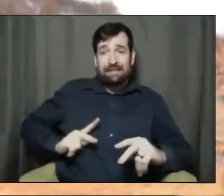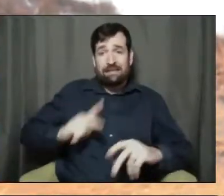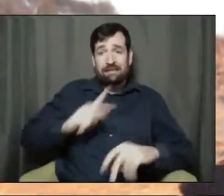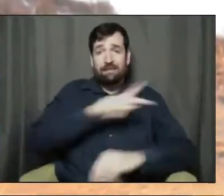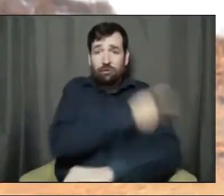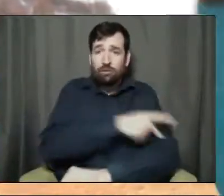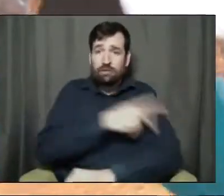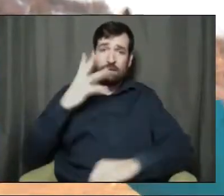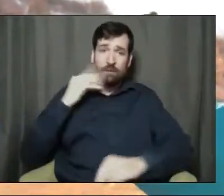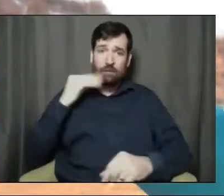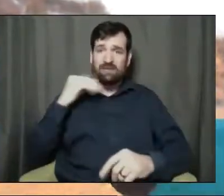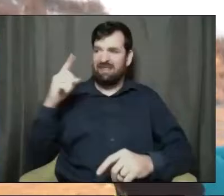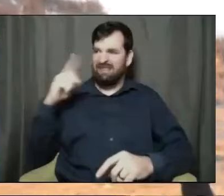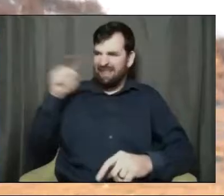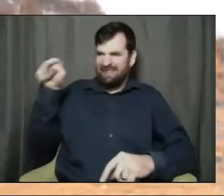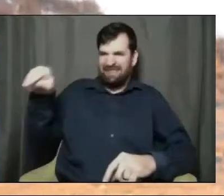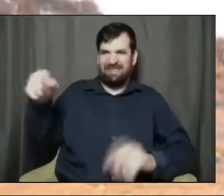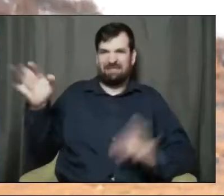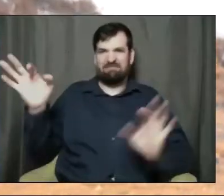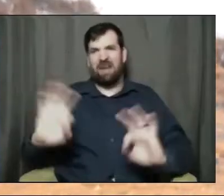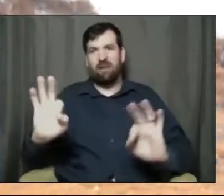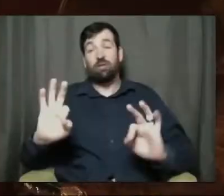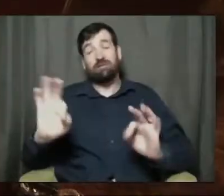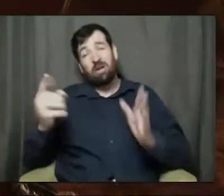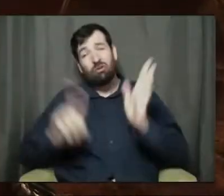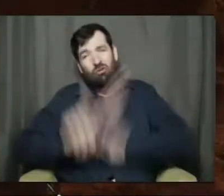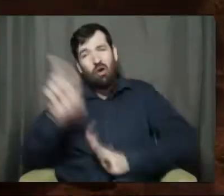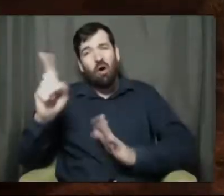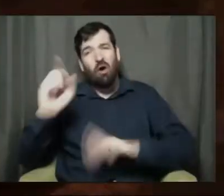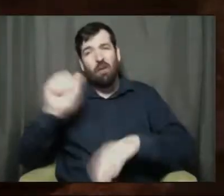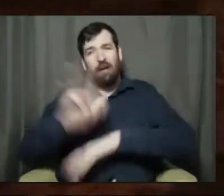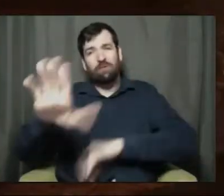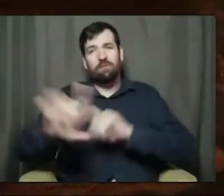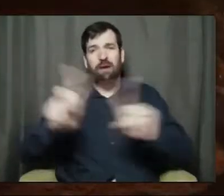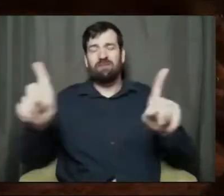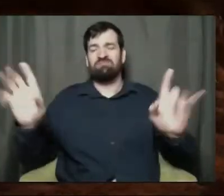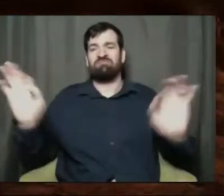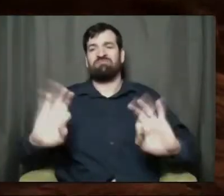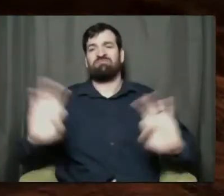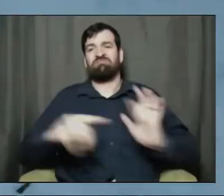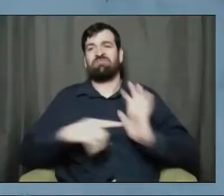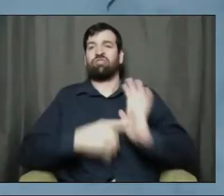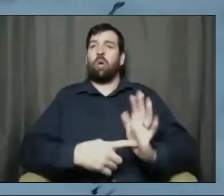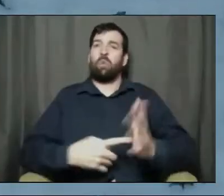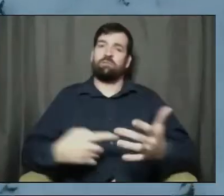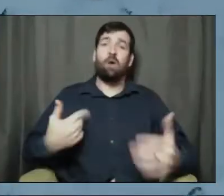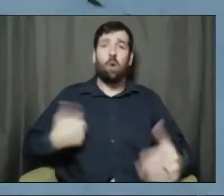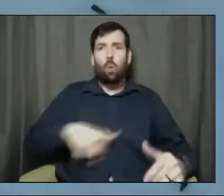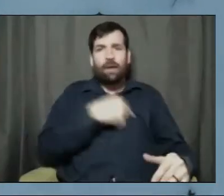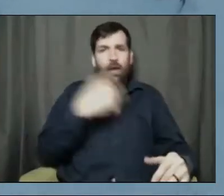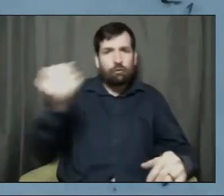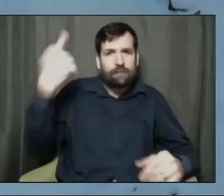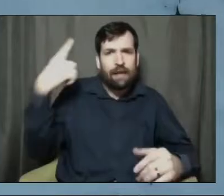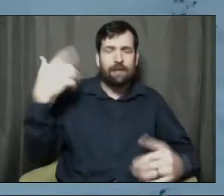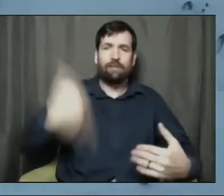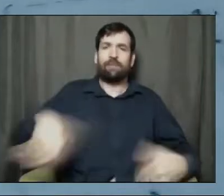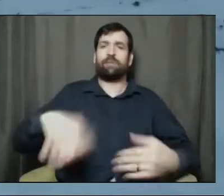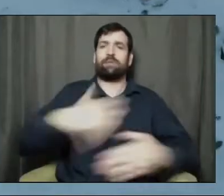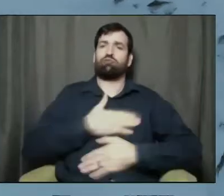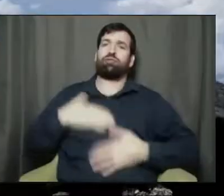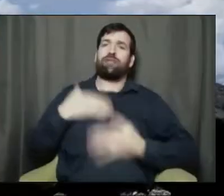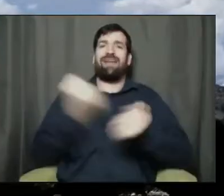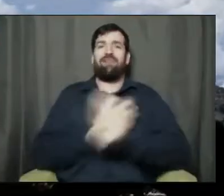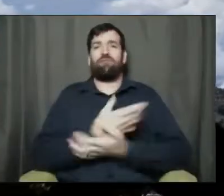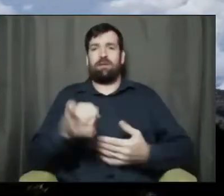pretty minor, even though it's a pretty tall mountain, like a pretty minor thing to just show, like we understand and so appreciate everything that you go through in your